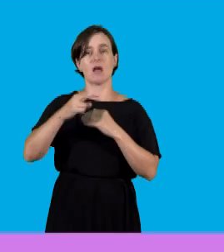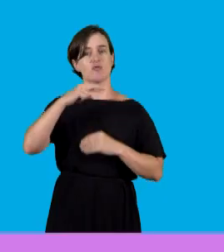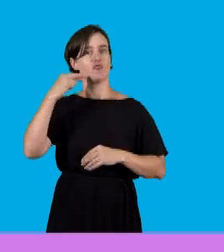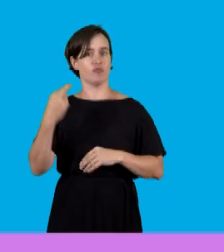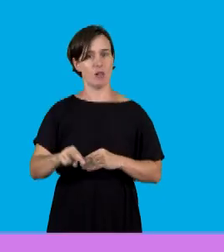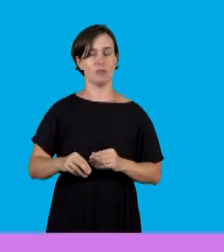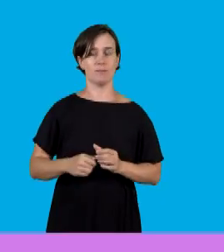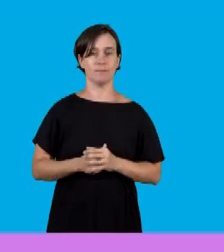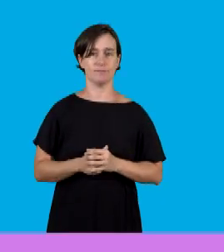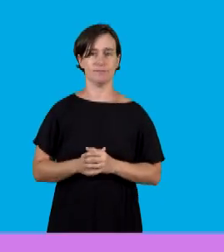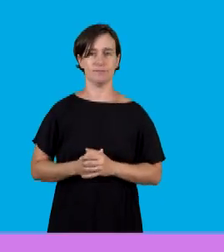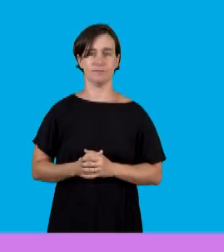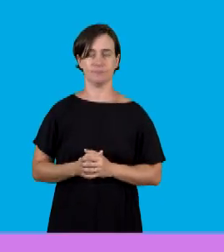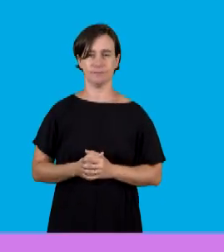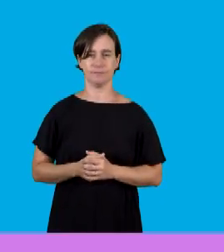represents